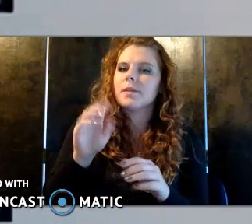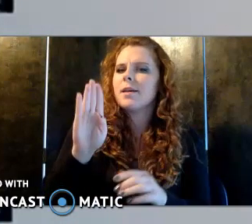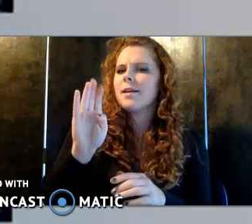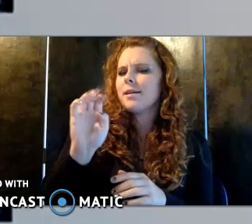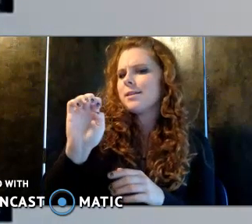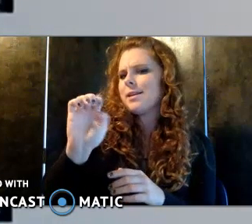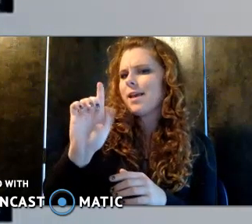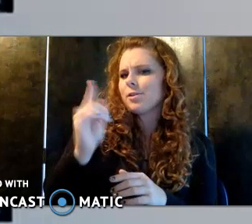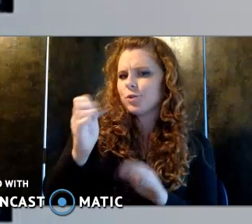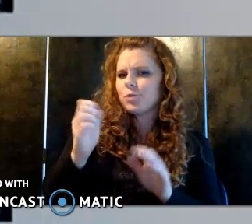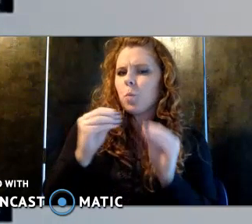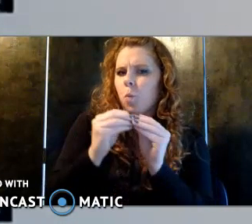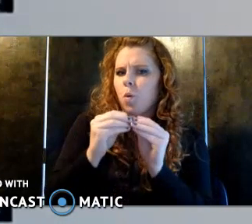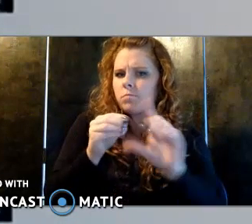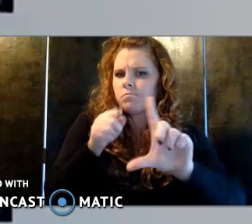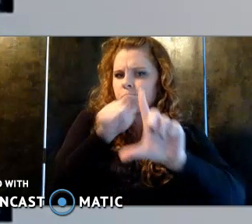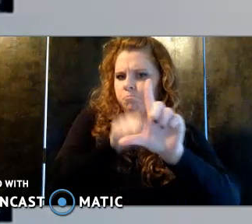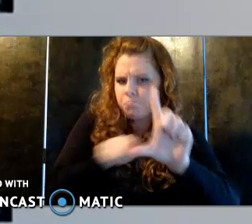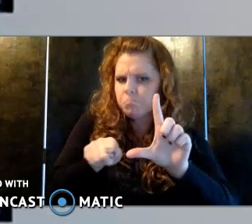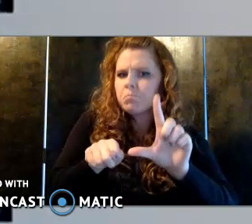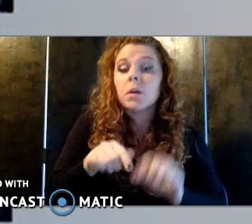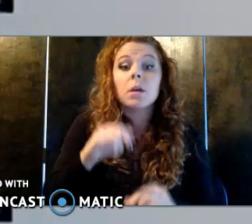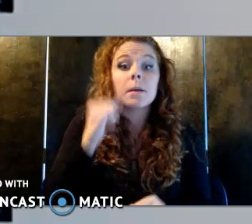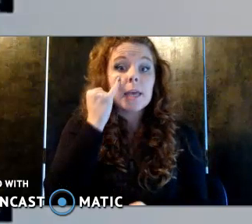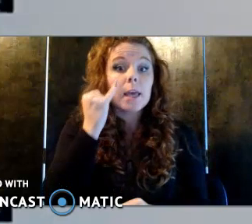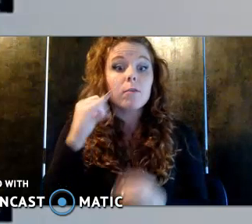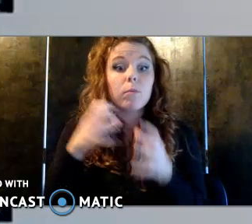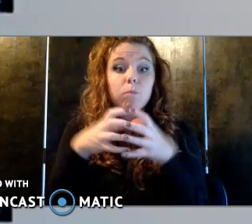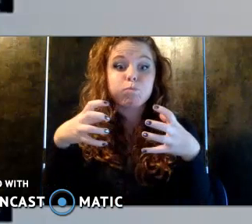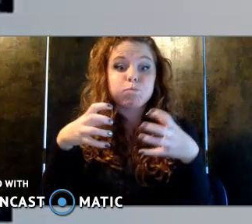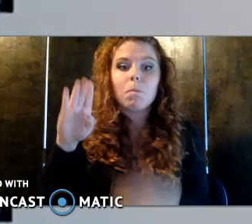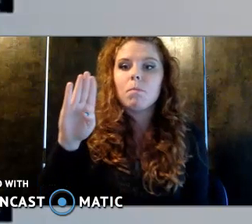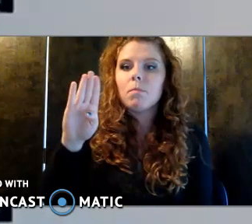also do a bubble letter. So say I want to do a C.